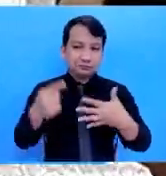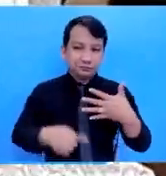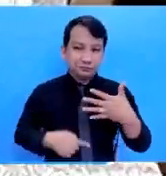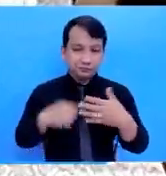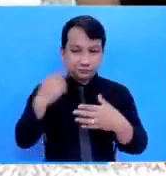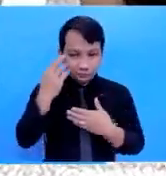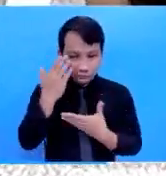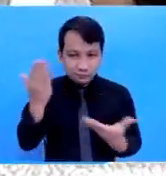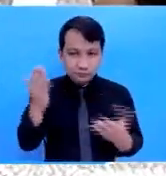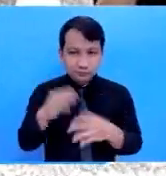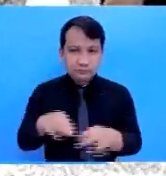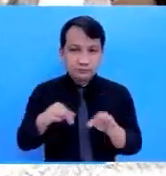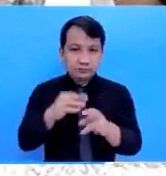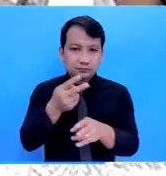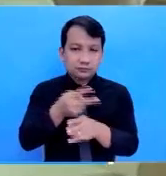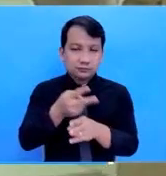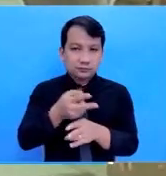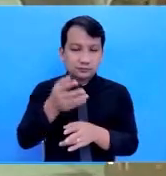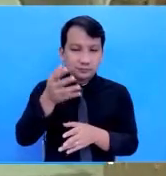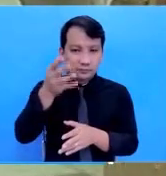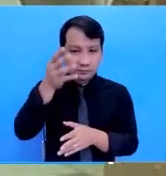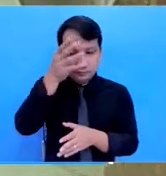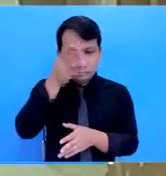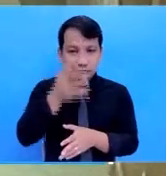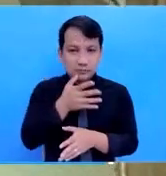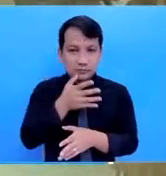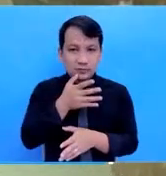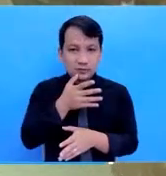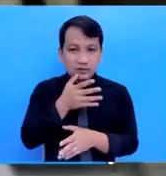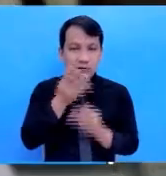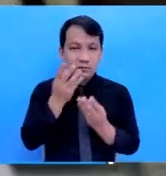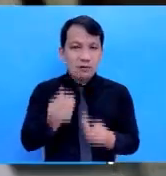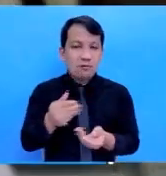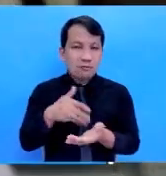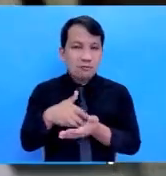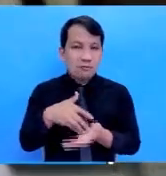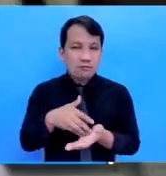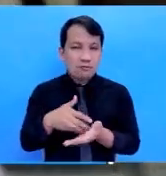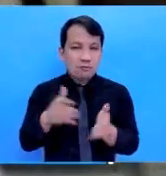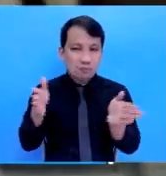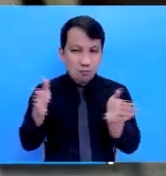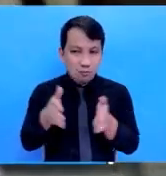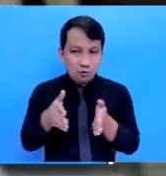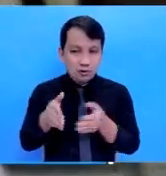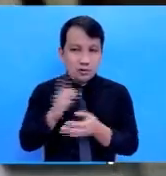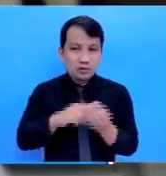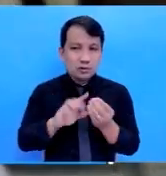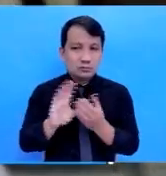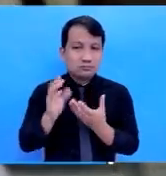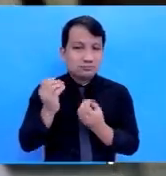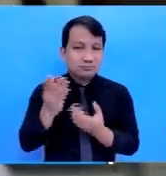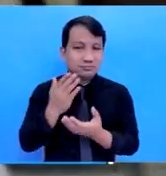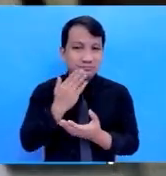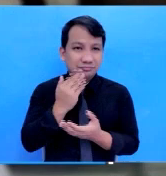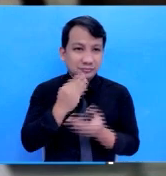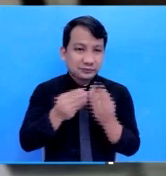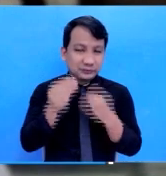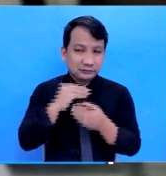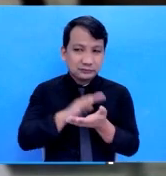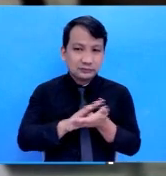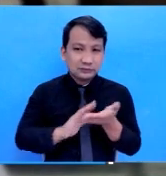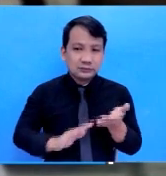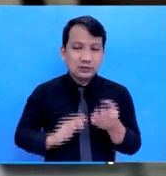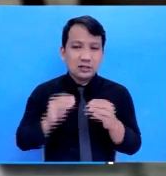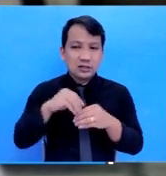dapat bantayan ng mga magulang. There will be weight loss. Another one is because there's a lot of sugar in the blood, it will go